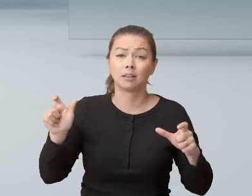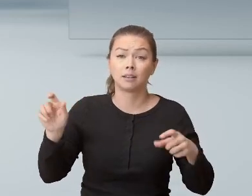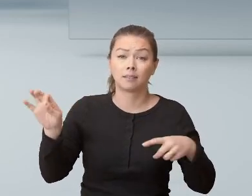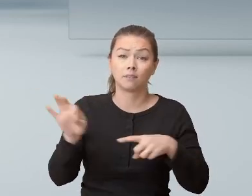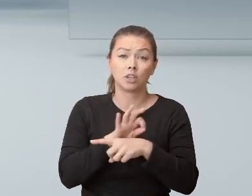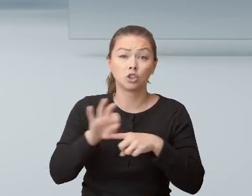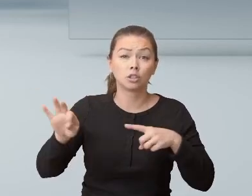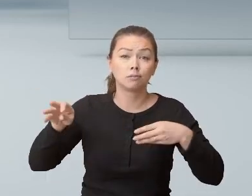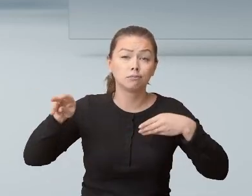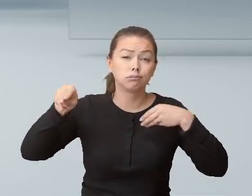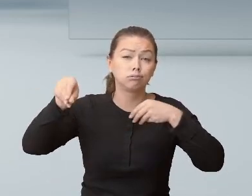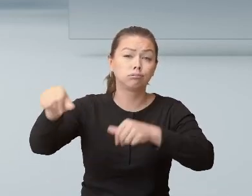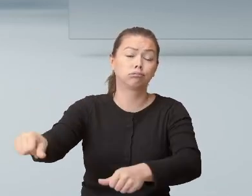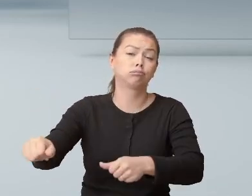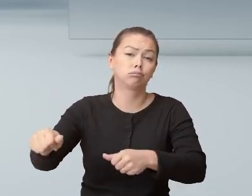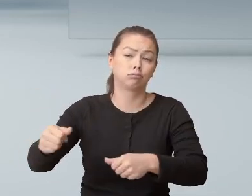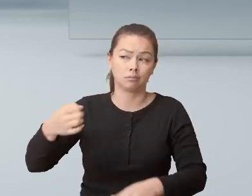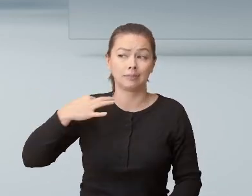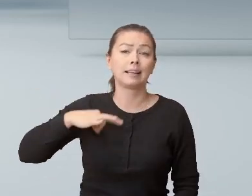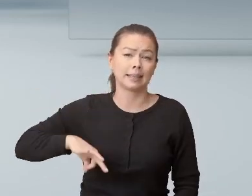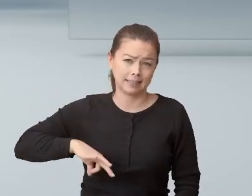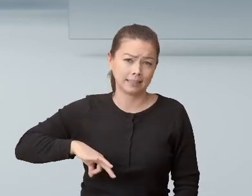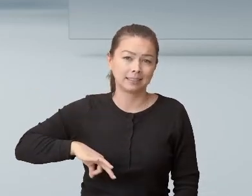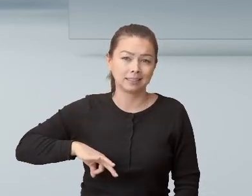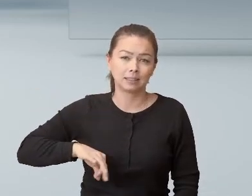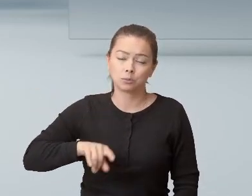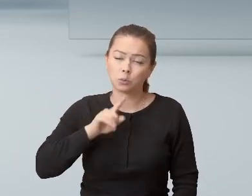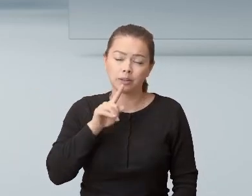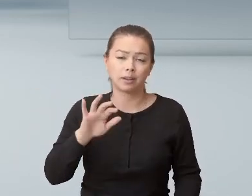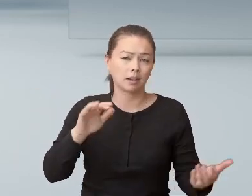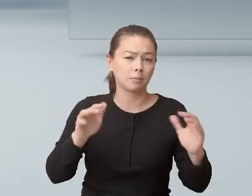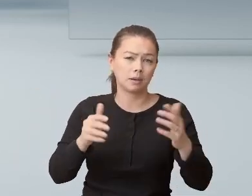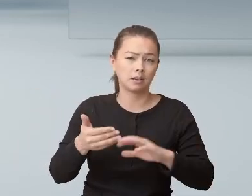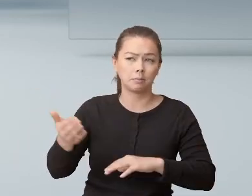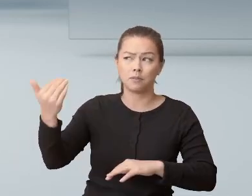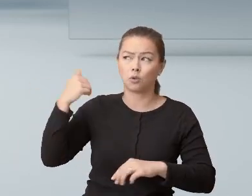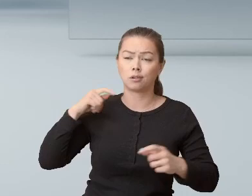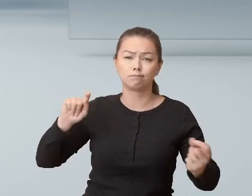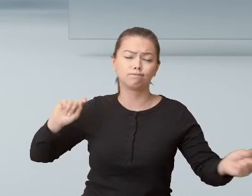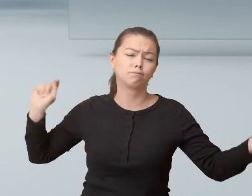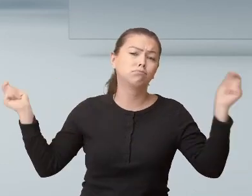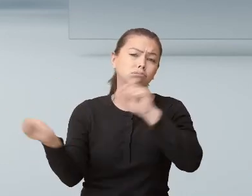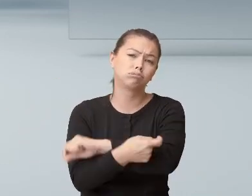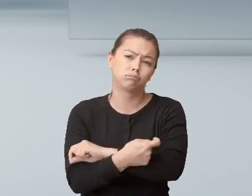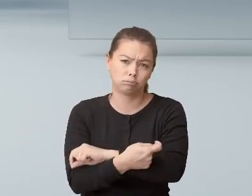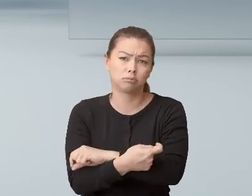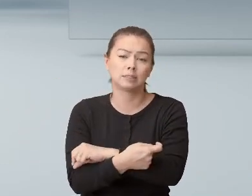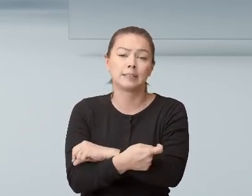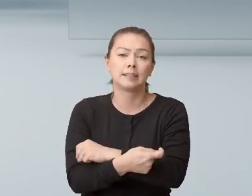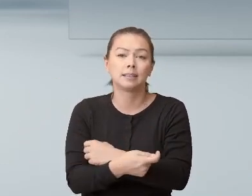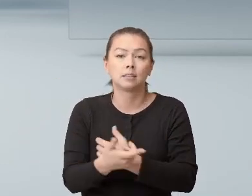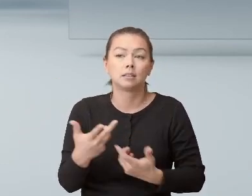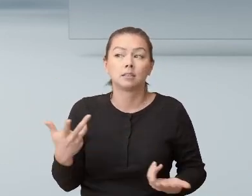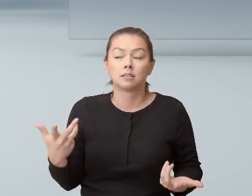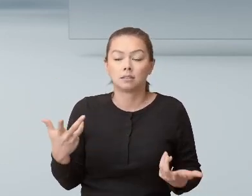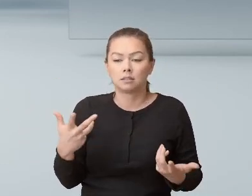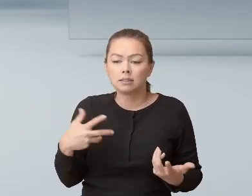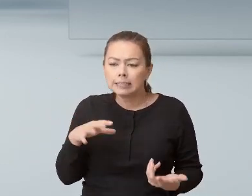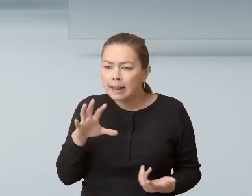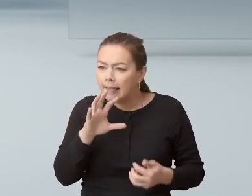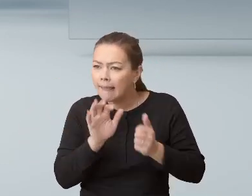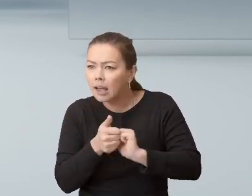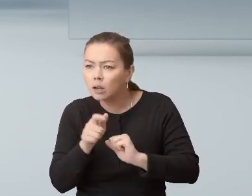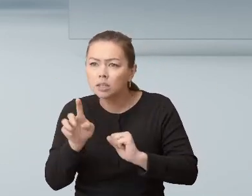big functionality and efficiency gains. Night and day from what they were doing prior. Everywhere from what does look like to get into